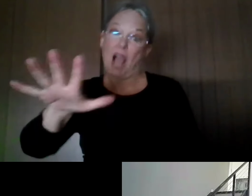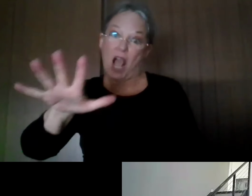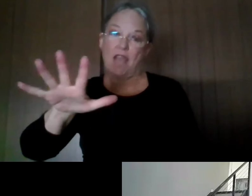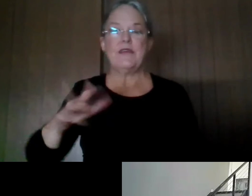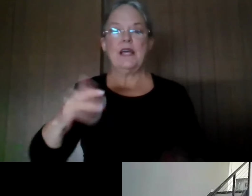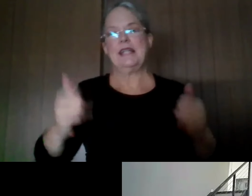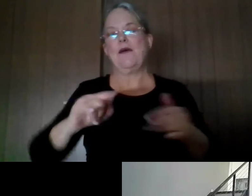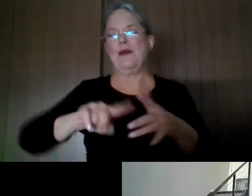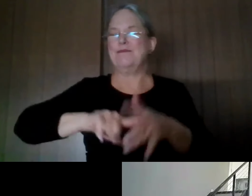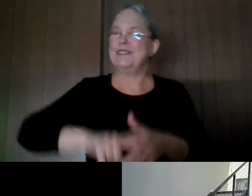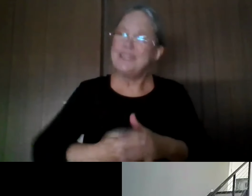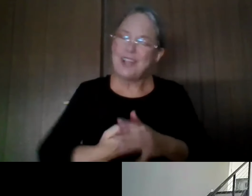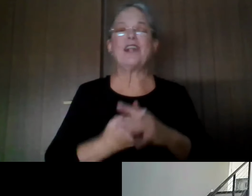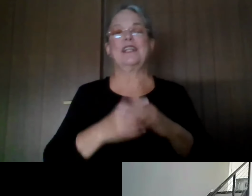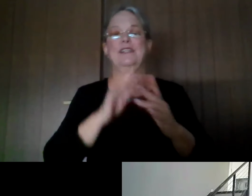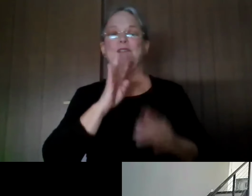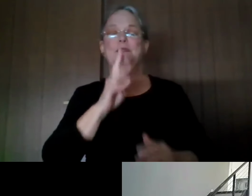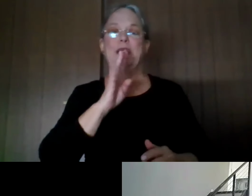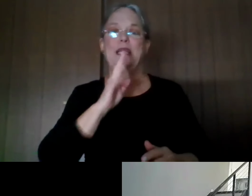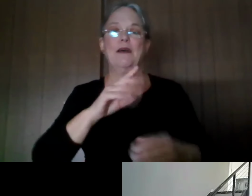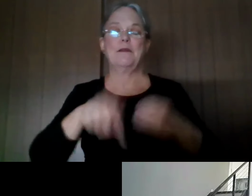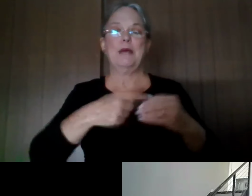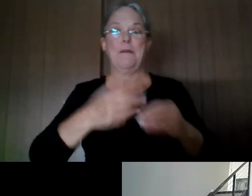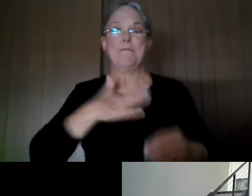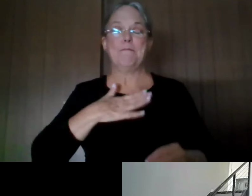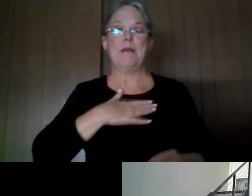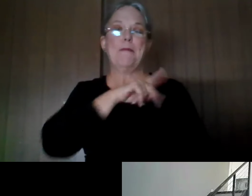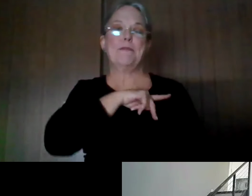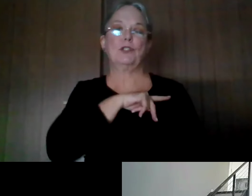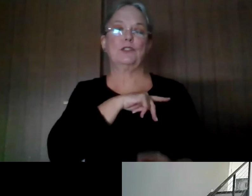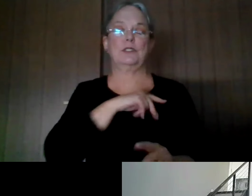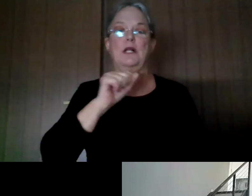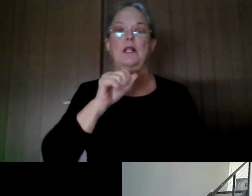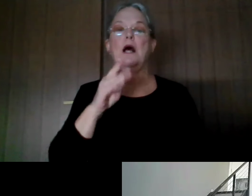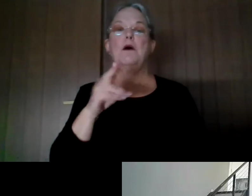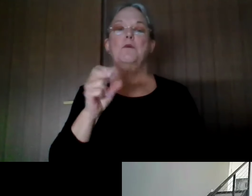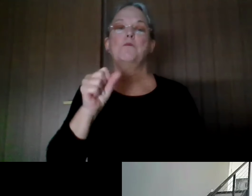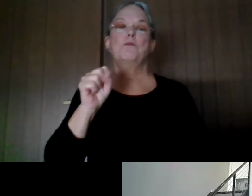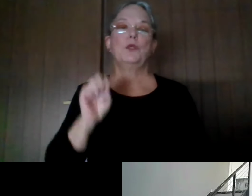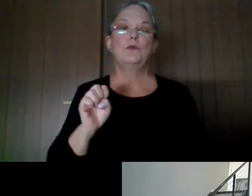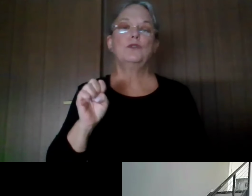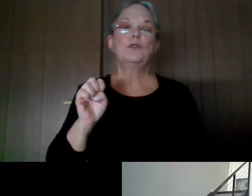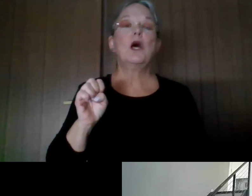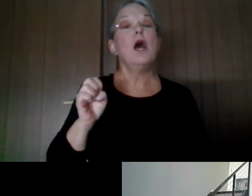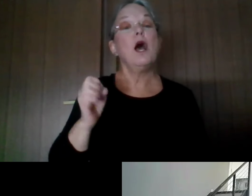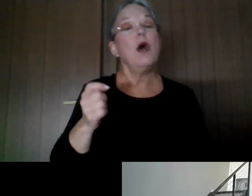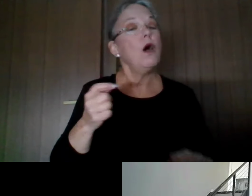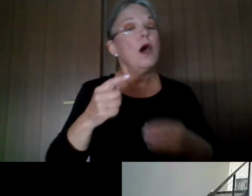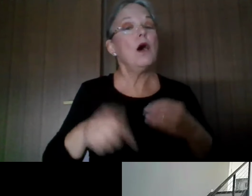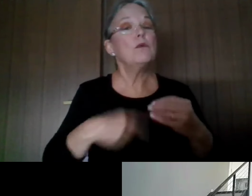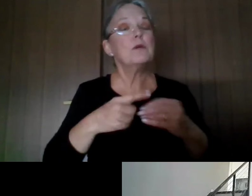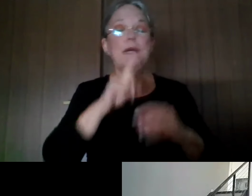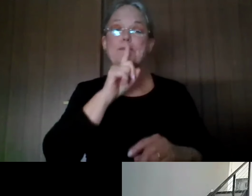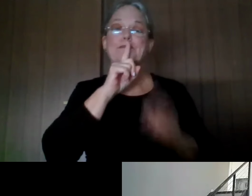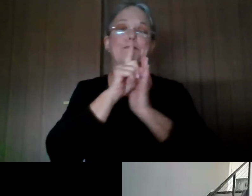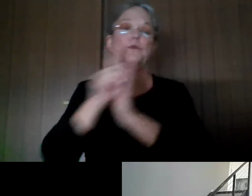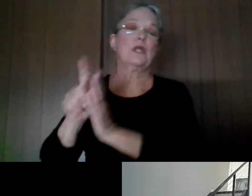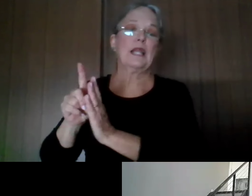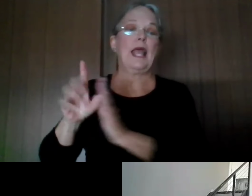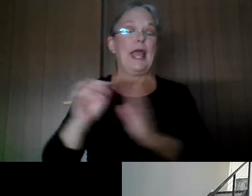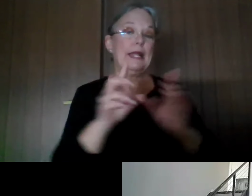abuse. So that's what makes it important to me. But what about breaking the silence and dating